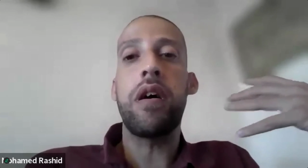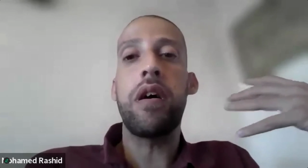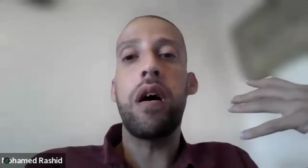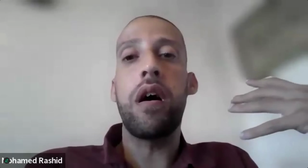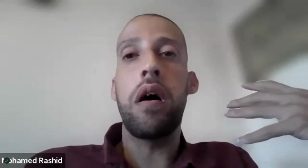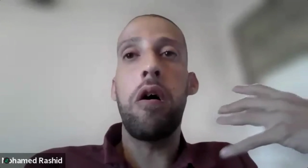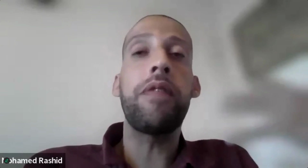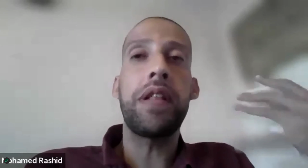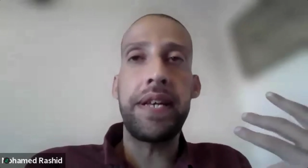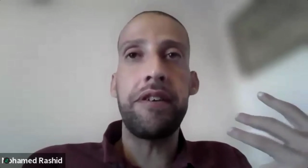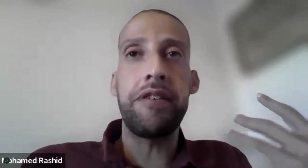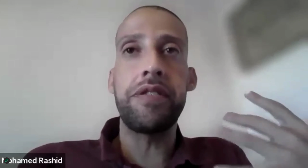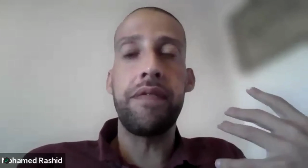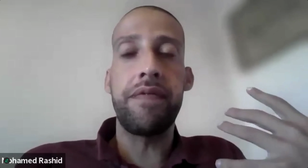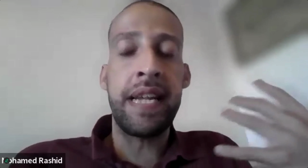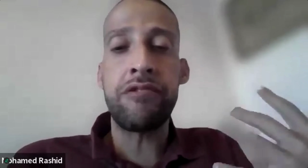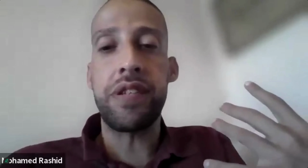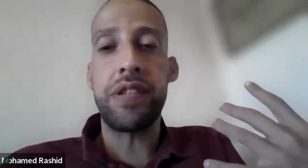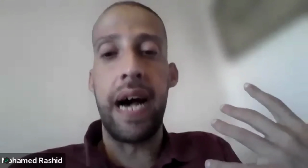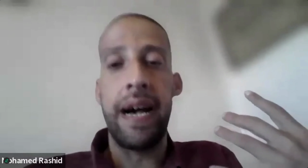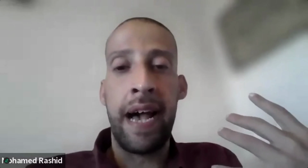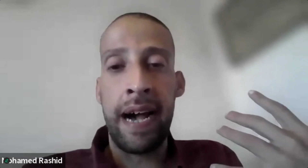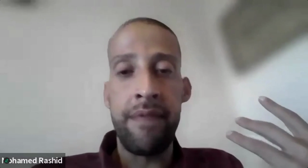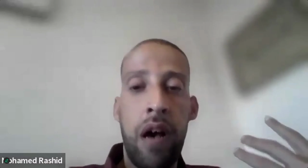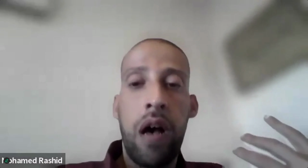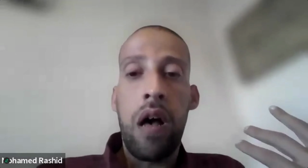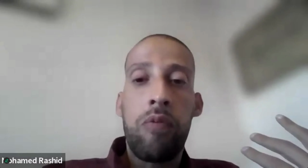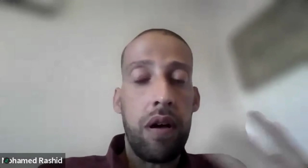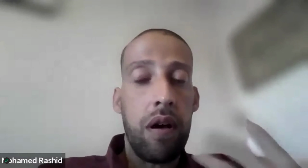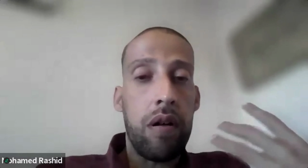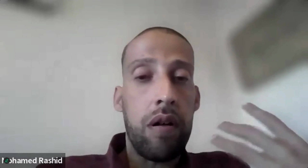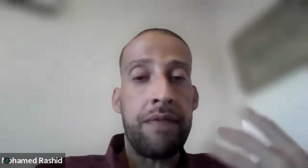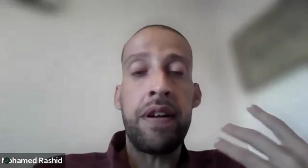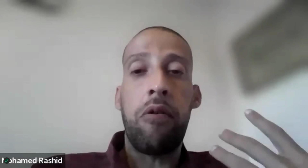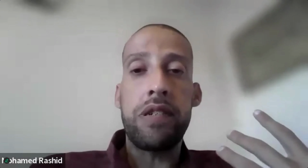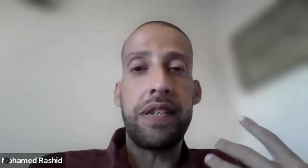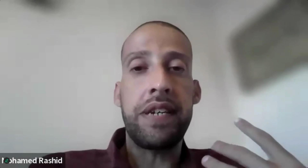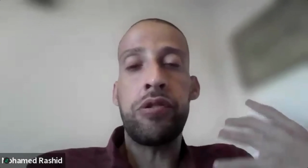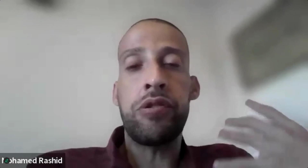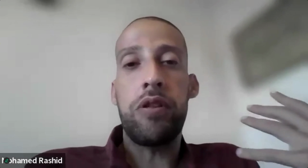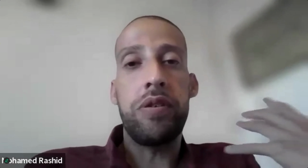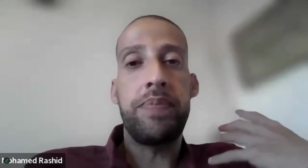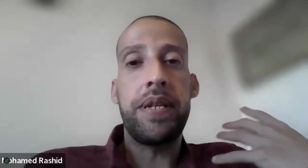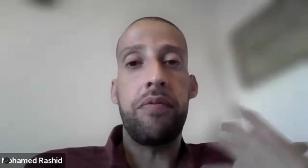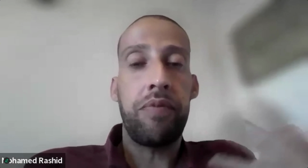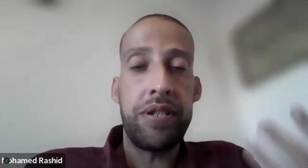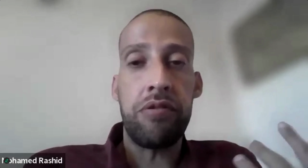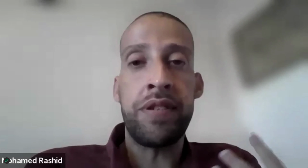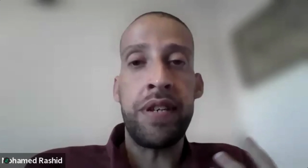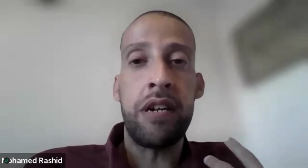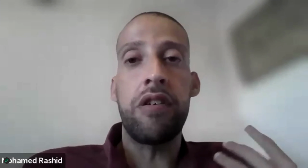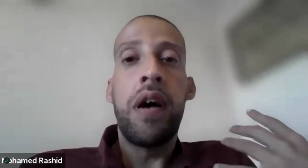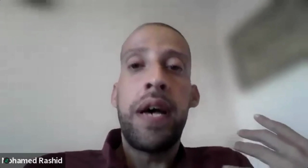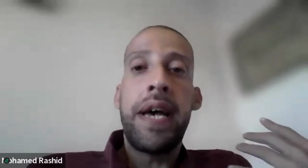learned over the years of the connections that I have with different organizations, whether it be the